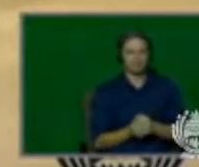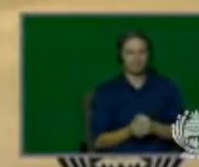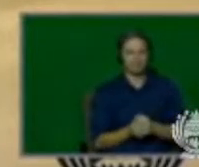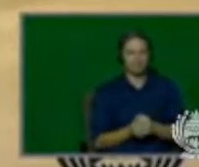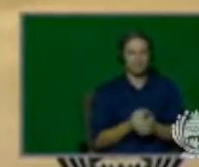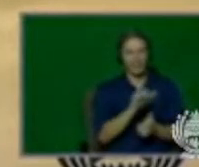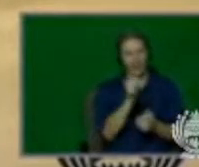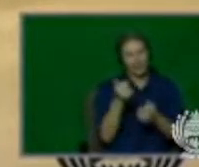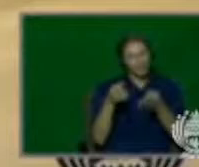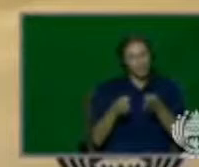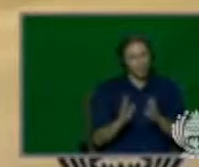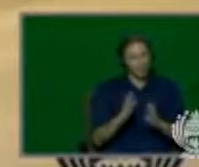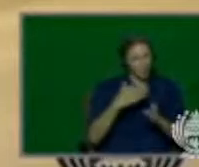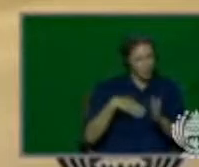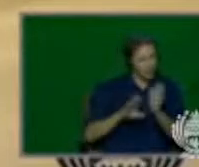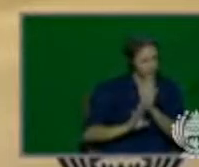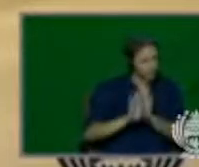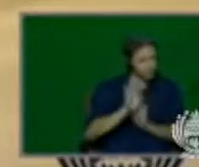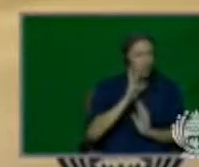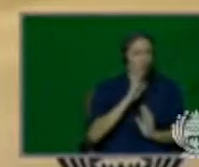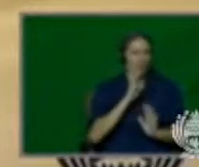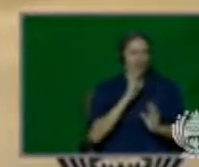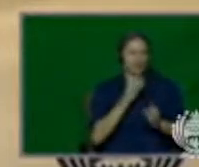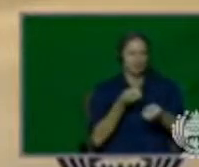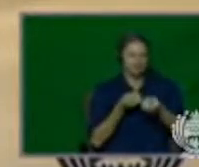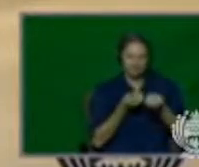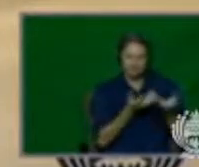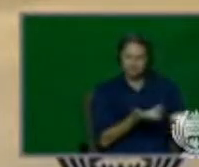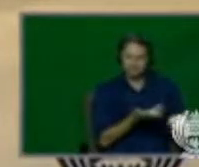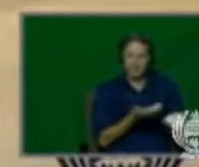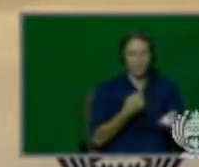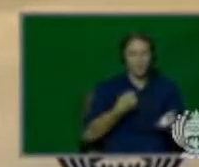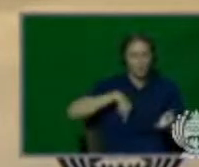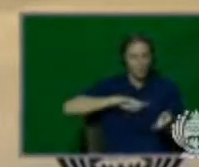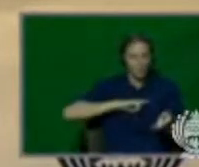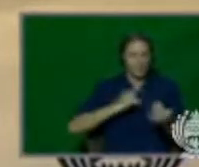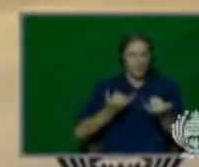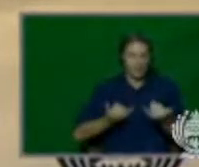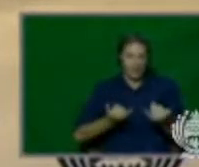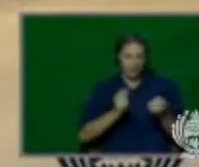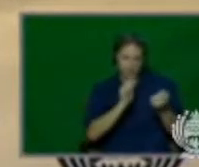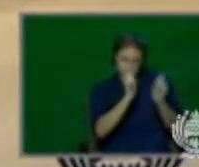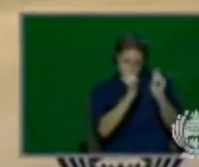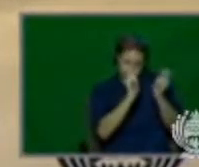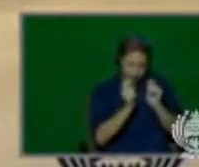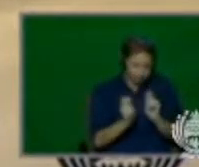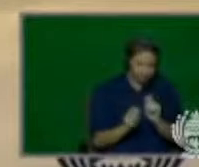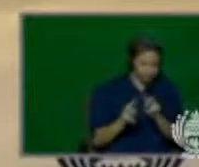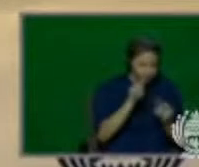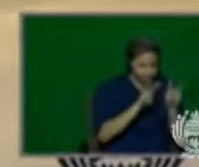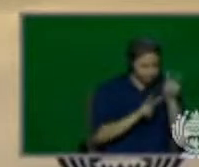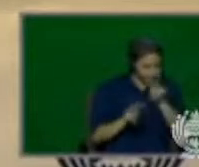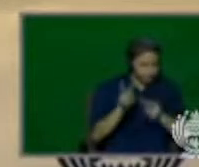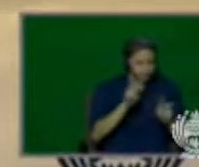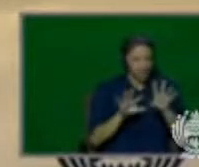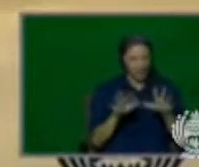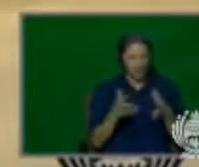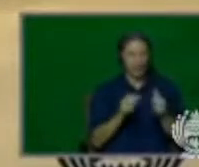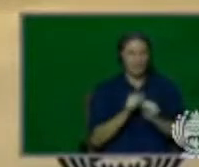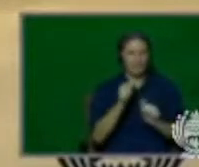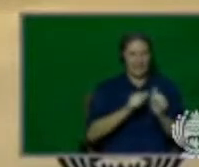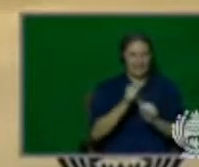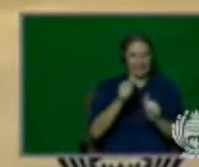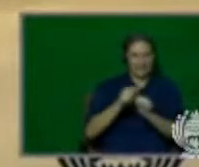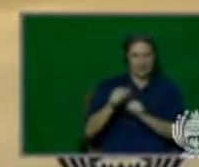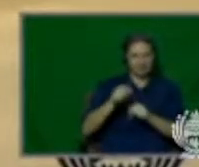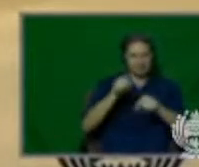and effectiveness, we are continuing reforms to facilitate greater private sector participation, capital